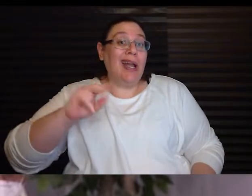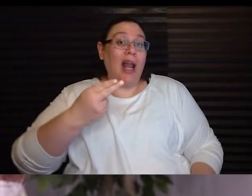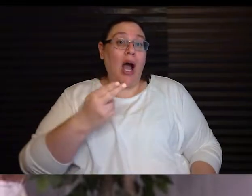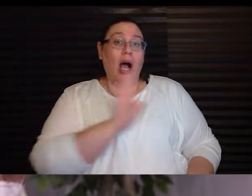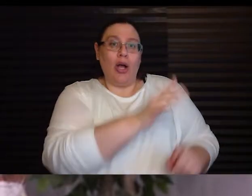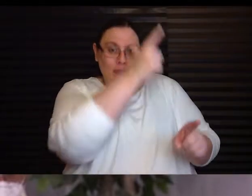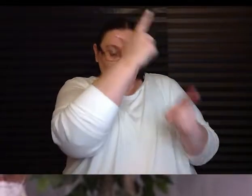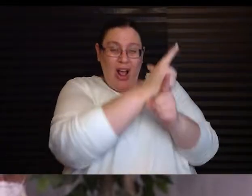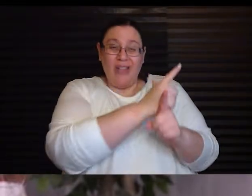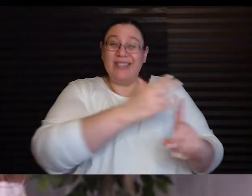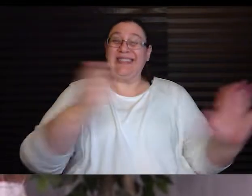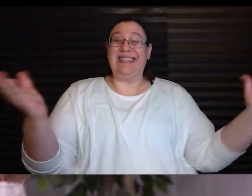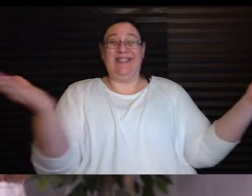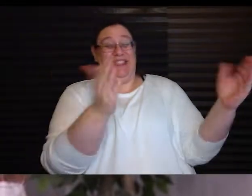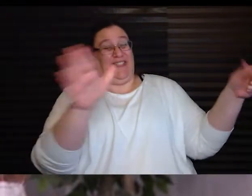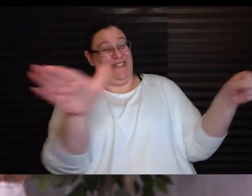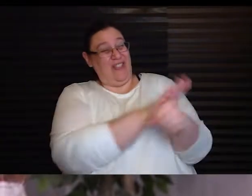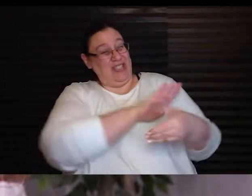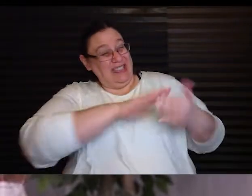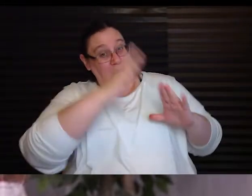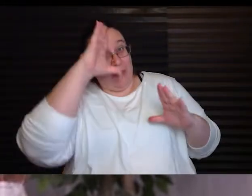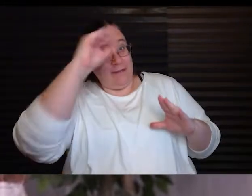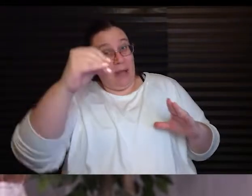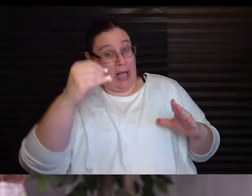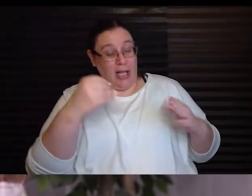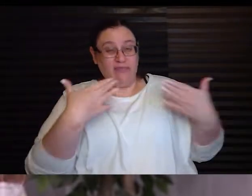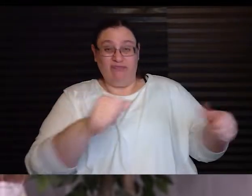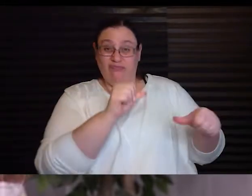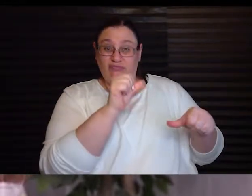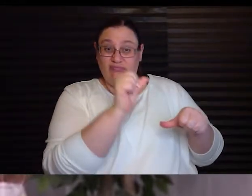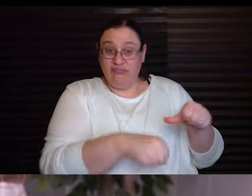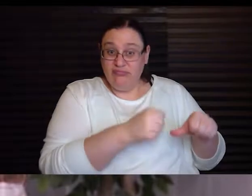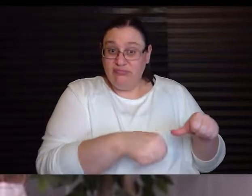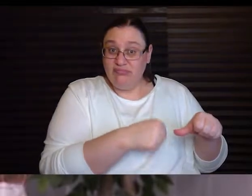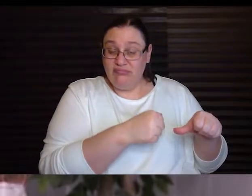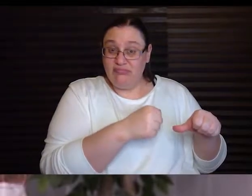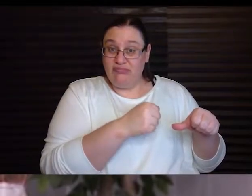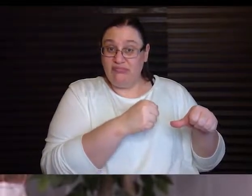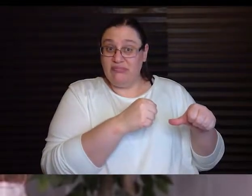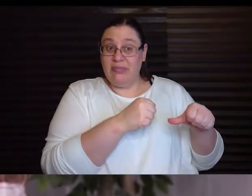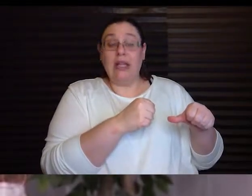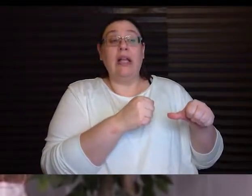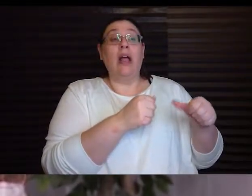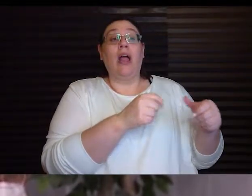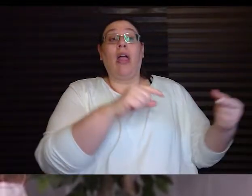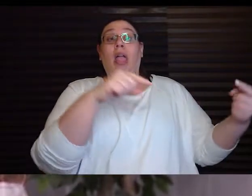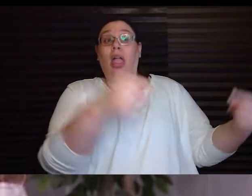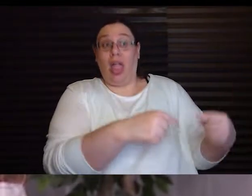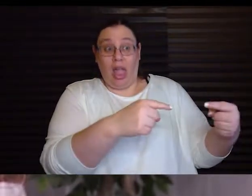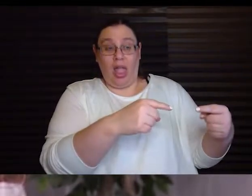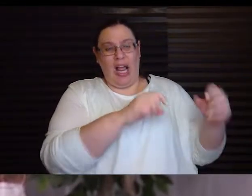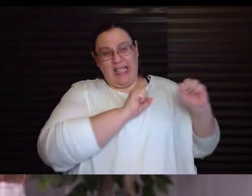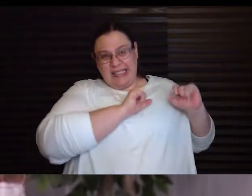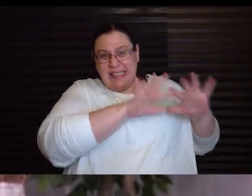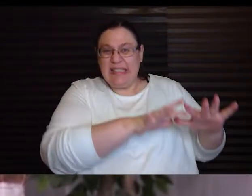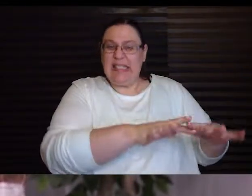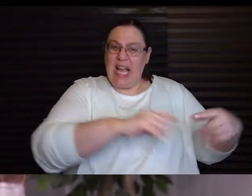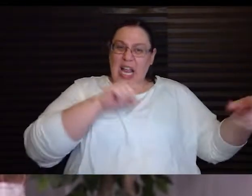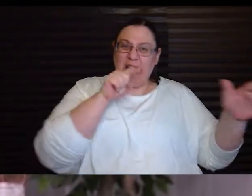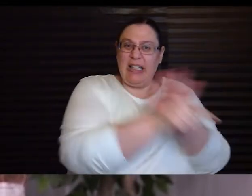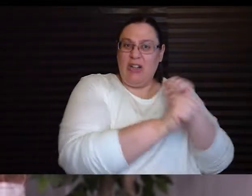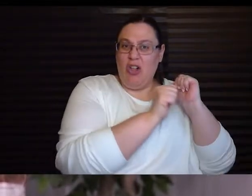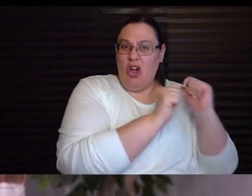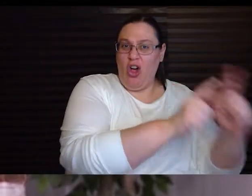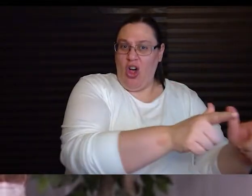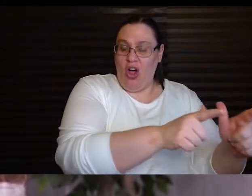brothers coerce an entire town of men into circumcising themselves, and then they attack and murder them all in their